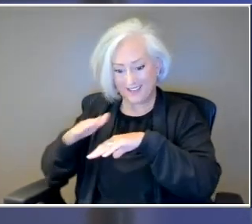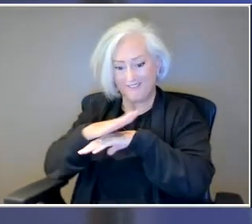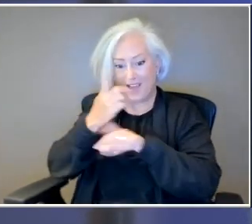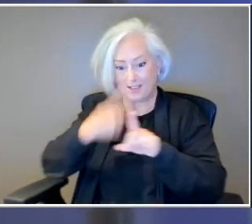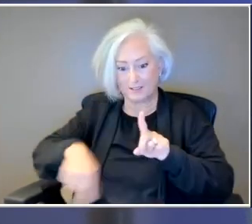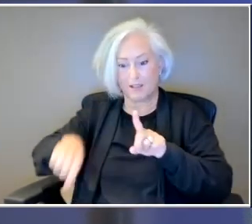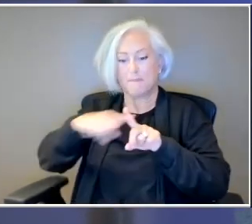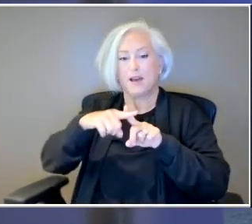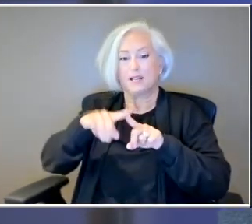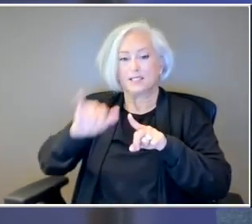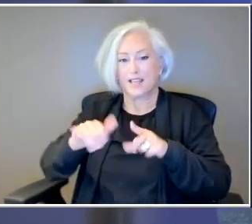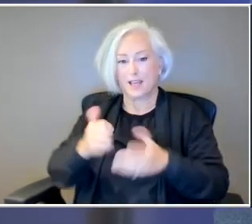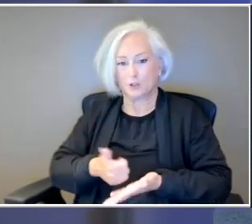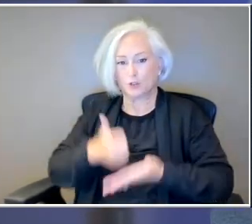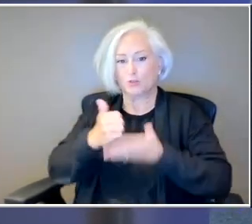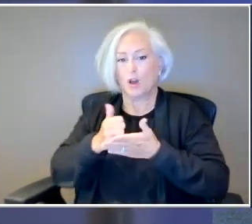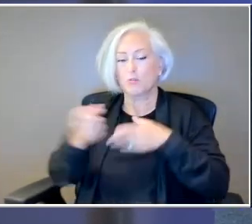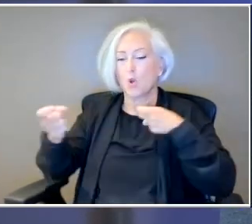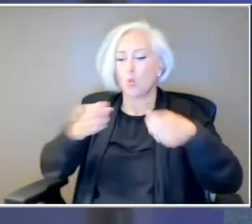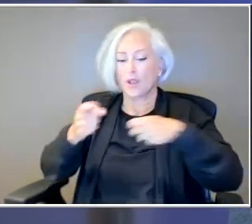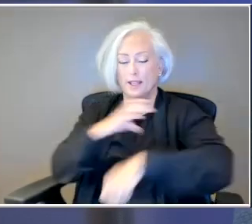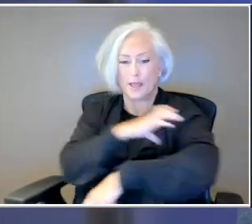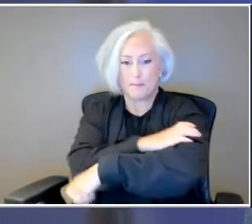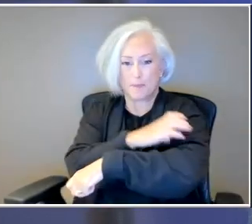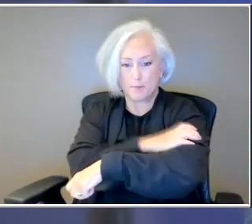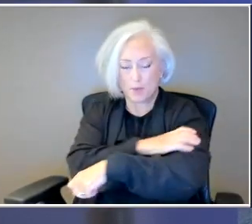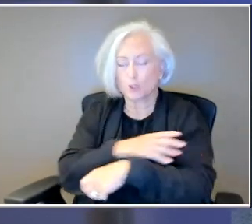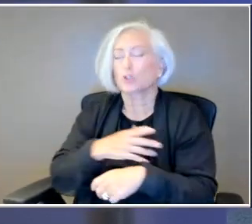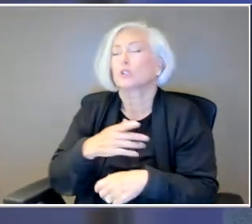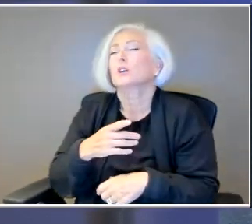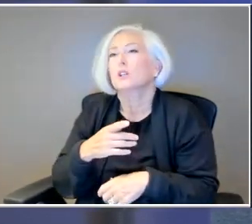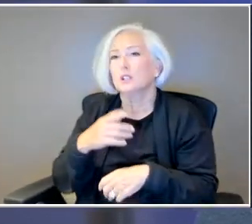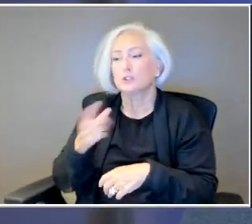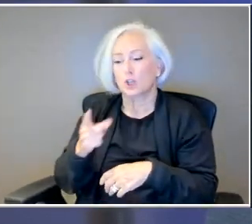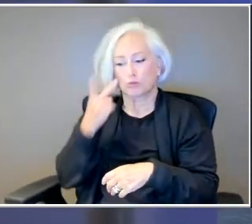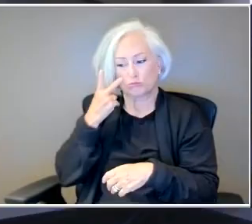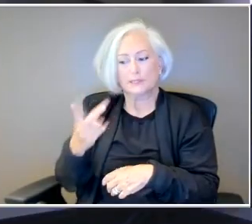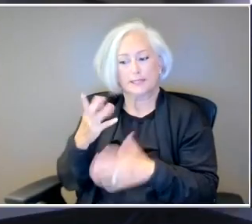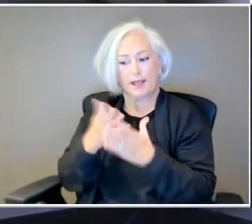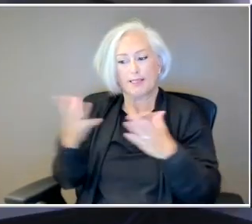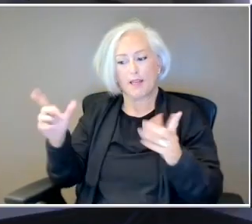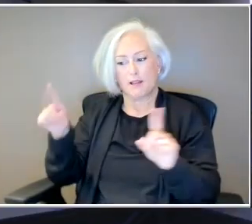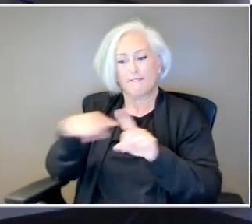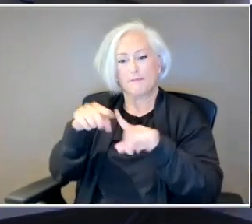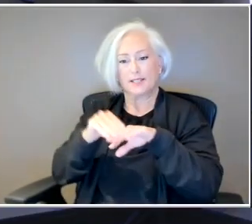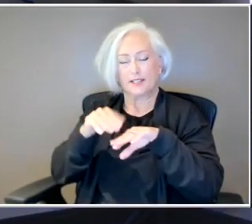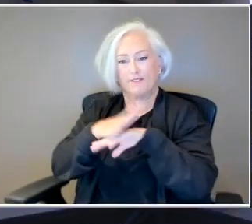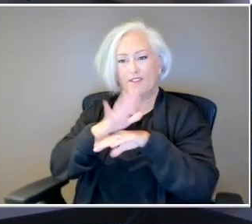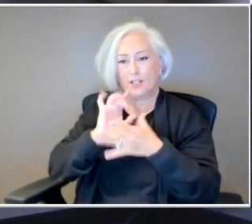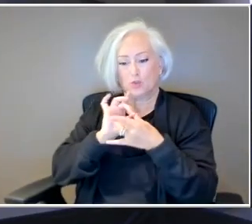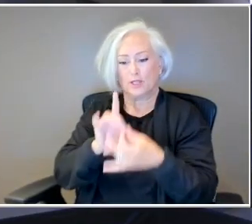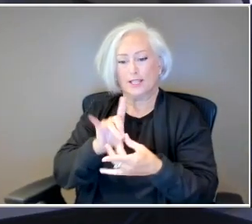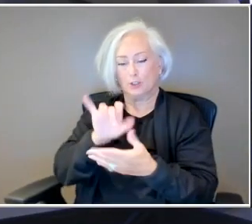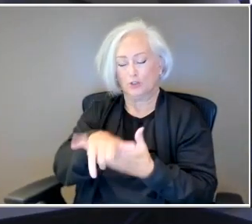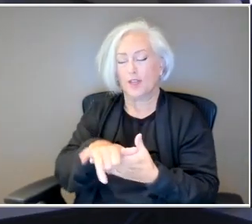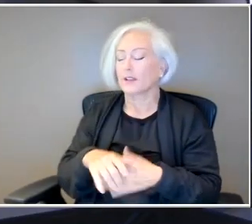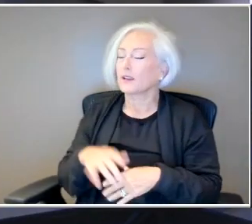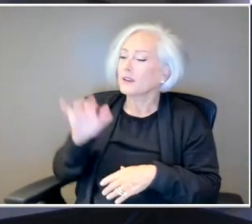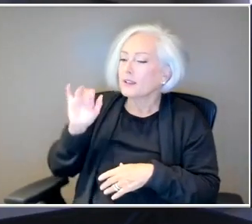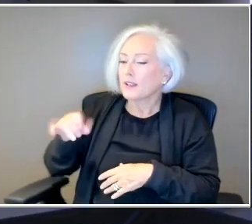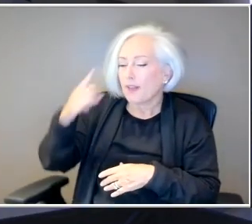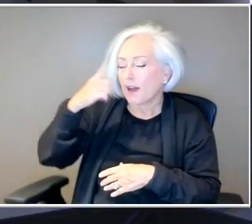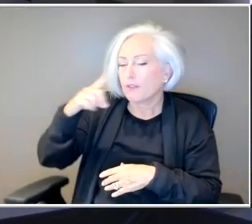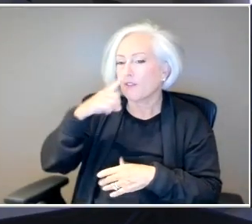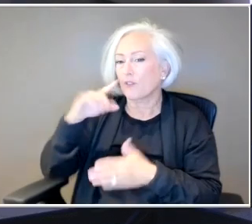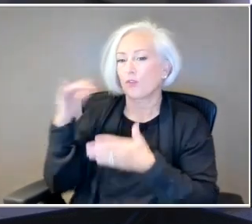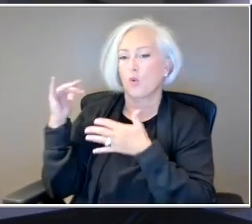blood pressure. So there is some off-target effects that seem to be really positive so far. Is that regarding this study? Select trial. Yeah,